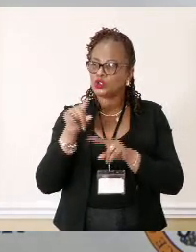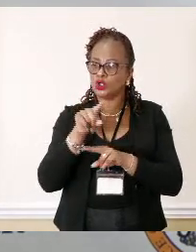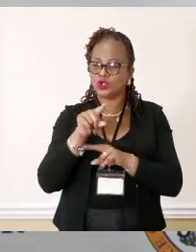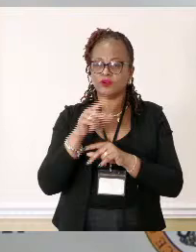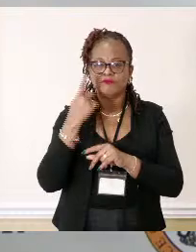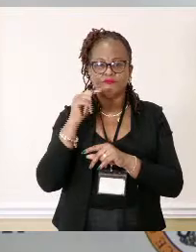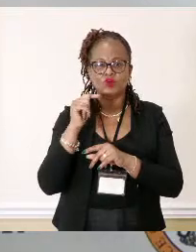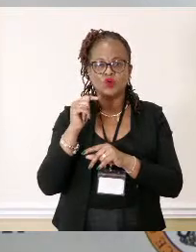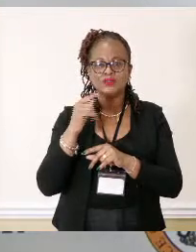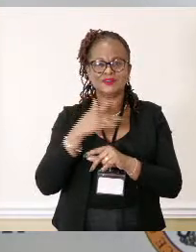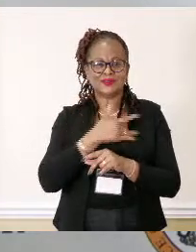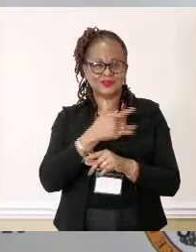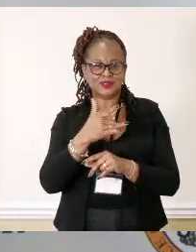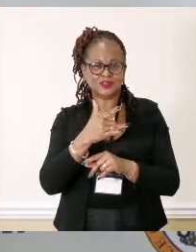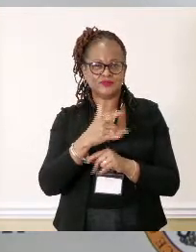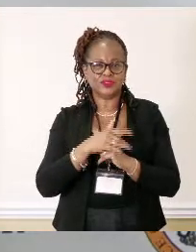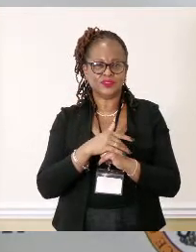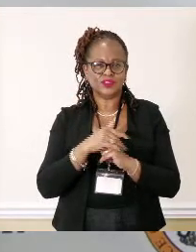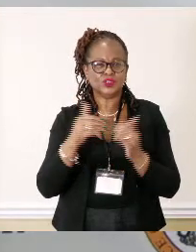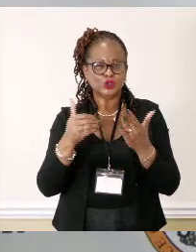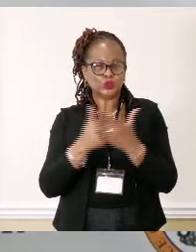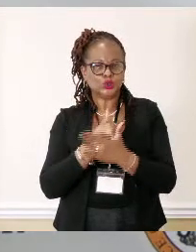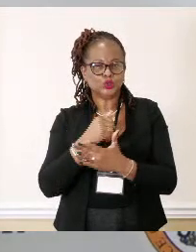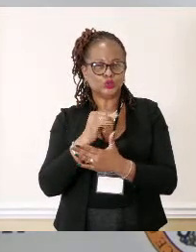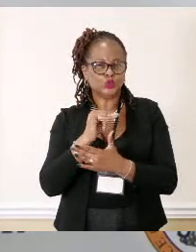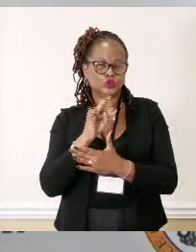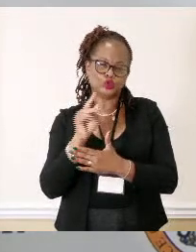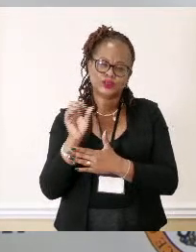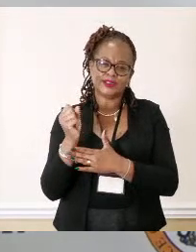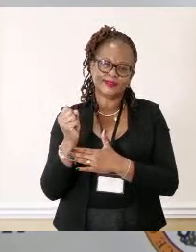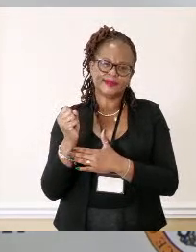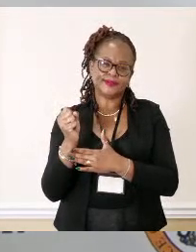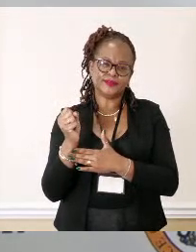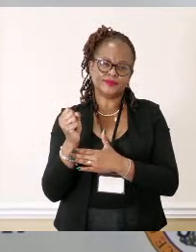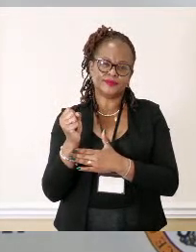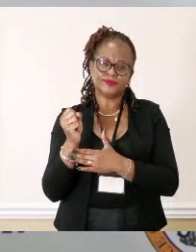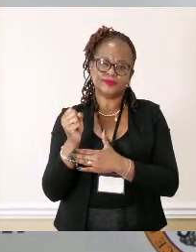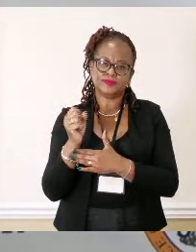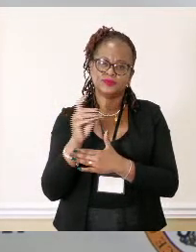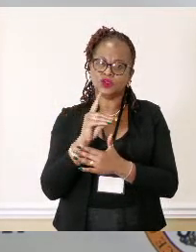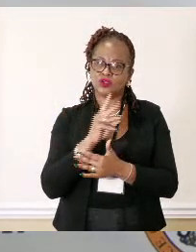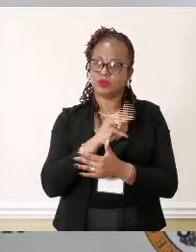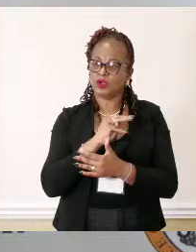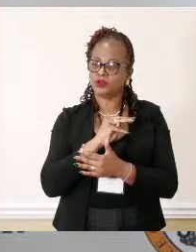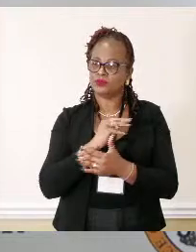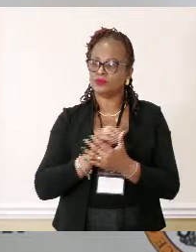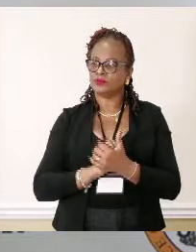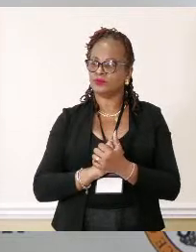for sensitivities to these strains. Dr. Martin, please.